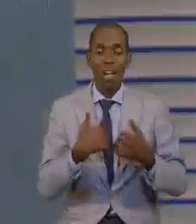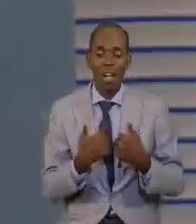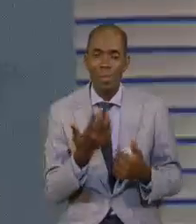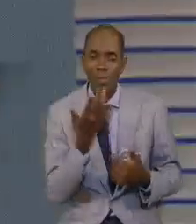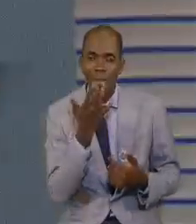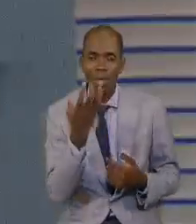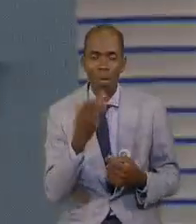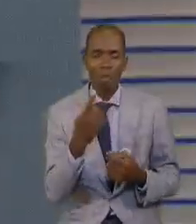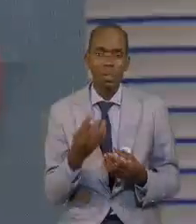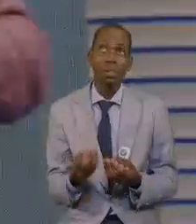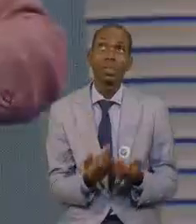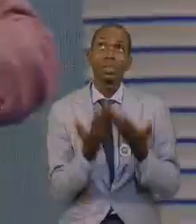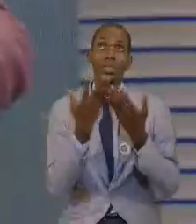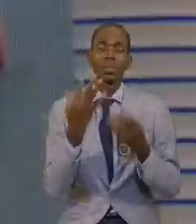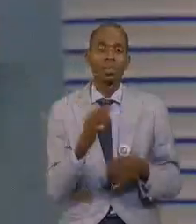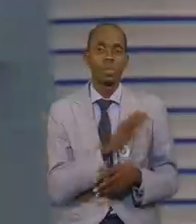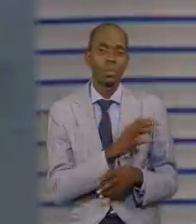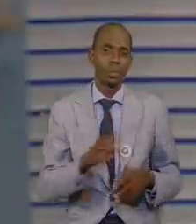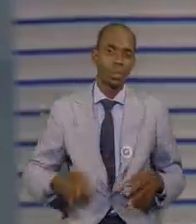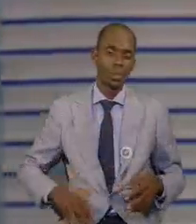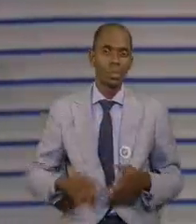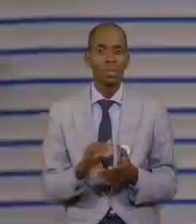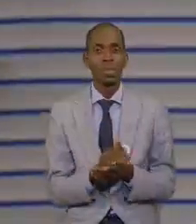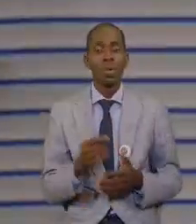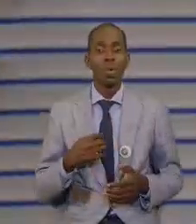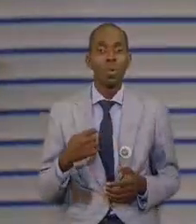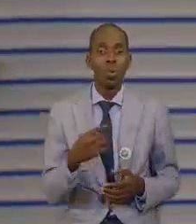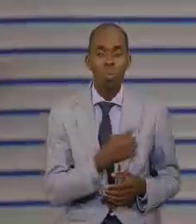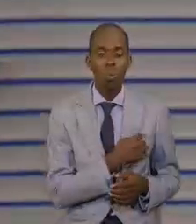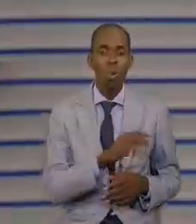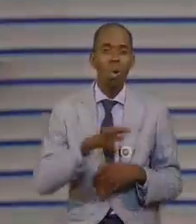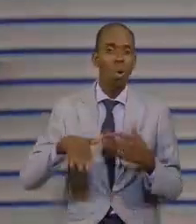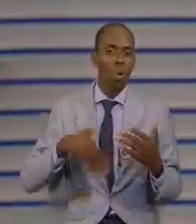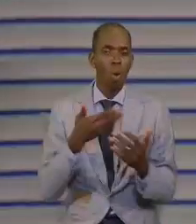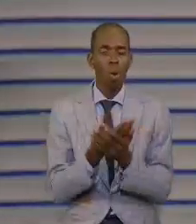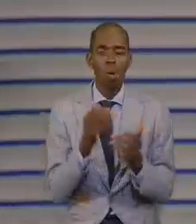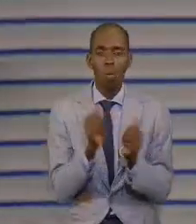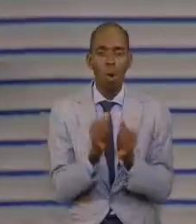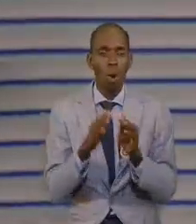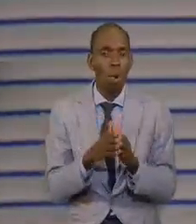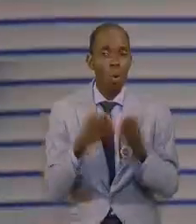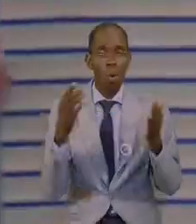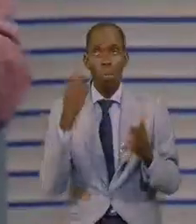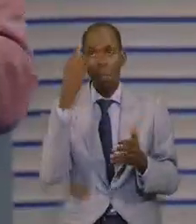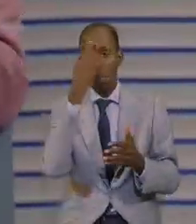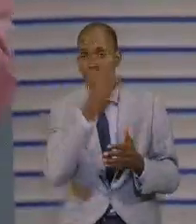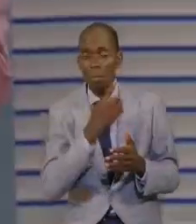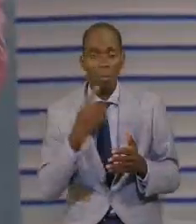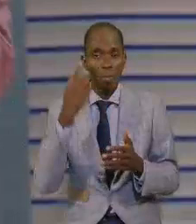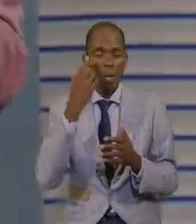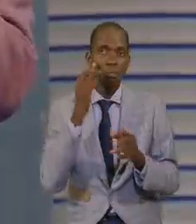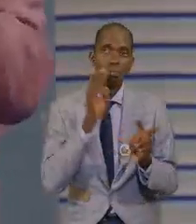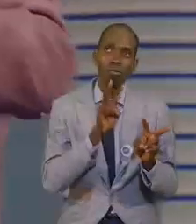sacrifice of Christ, we all with open face beholding as in a glass